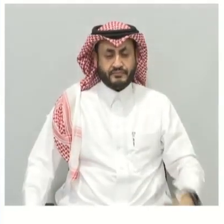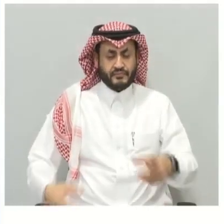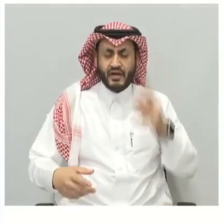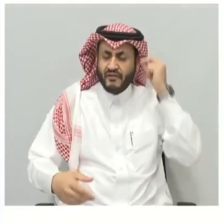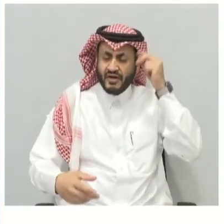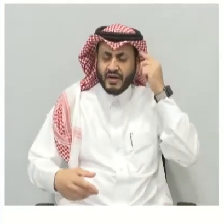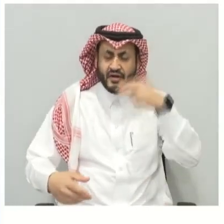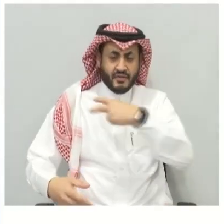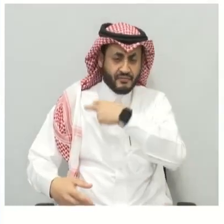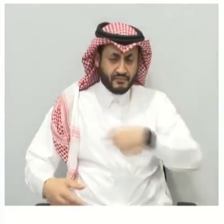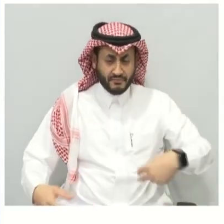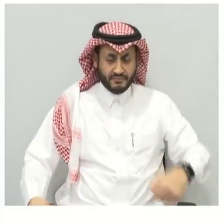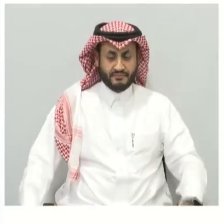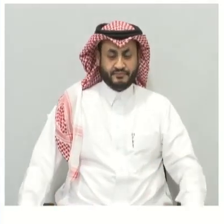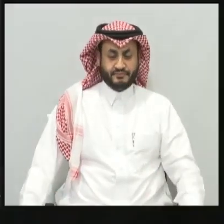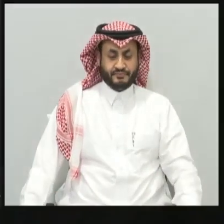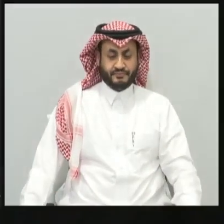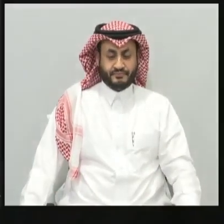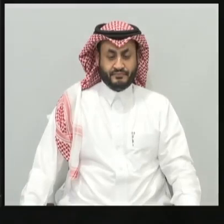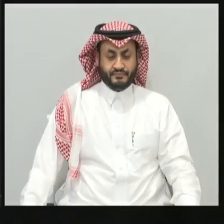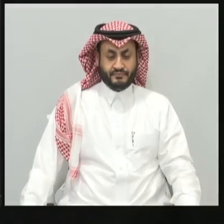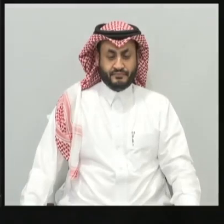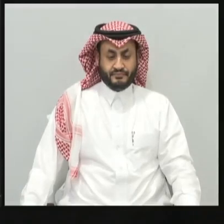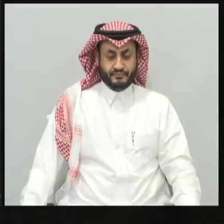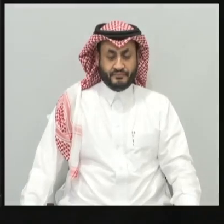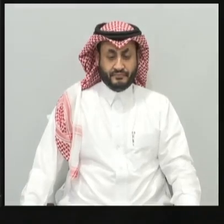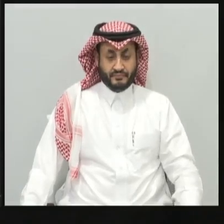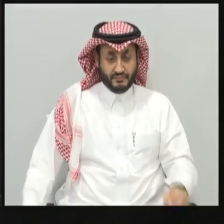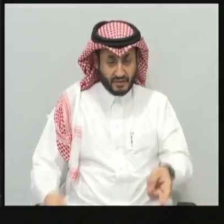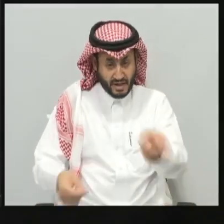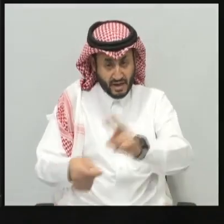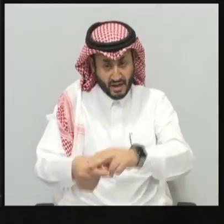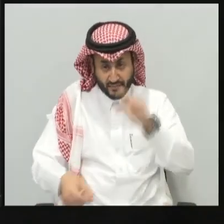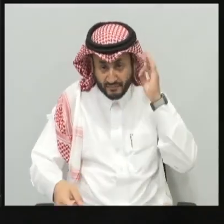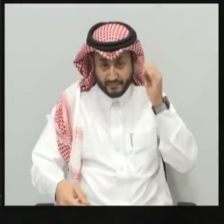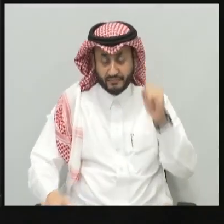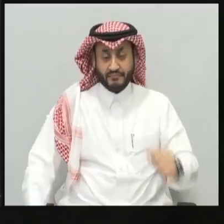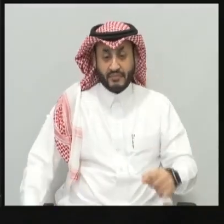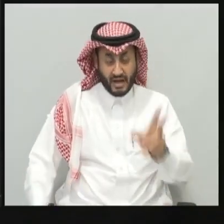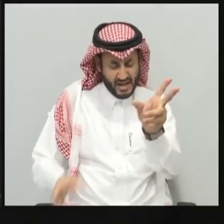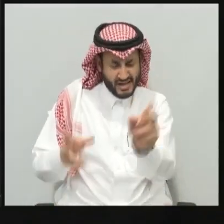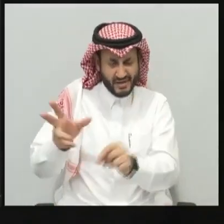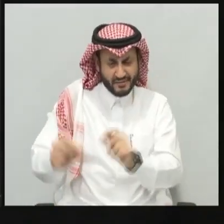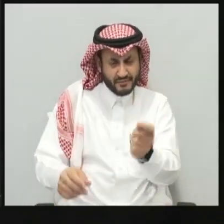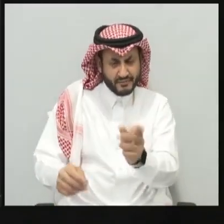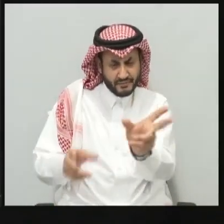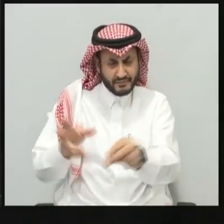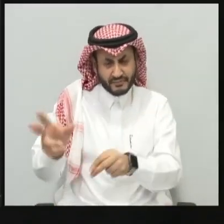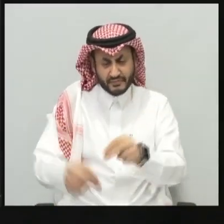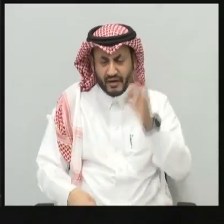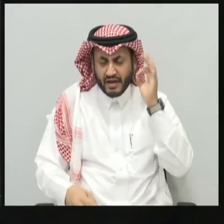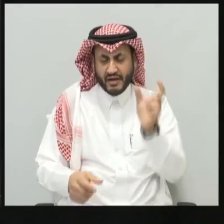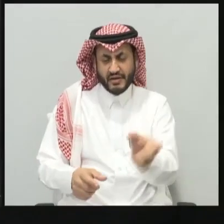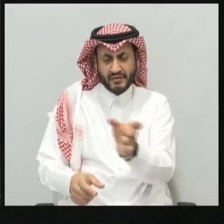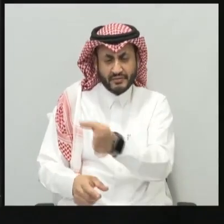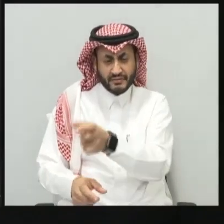lawyer. Very good. Now we're going to listen for the second time, but this time we try to elicit